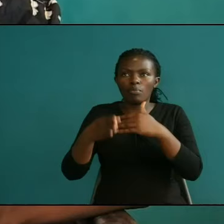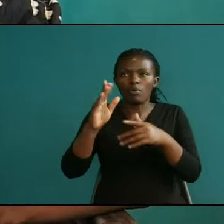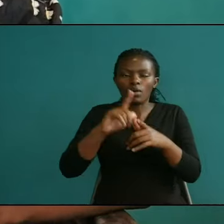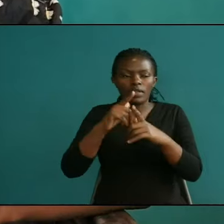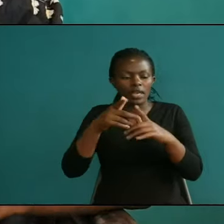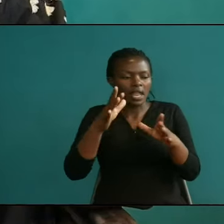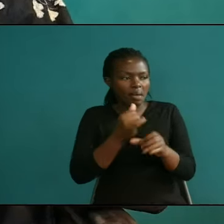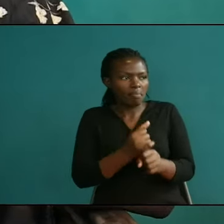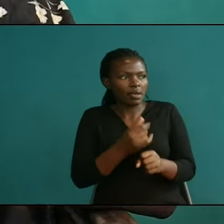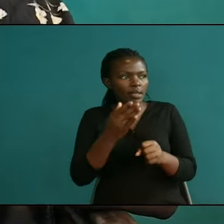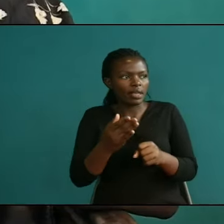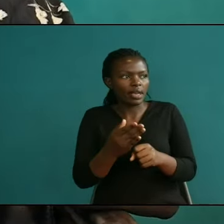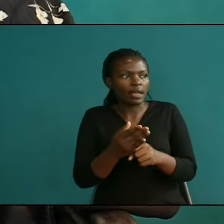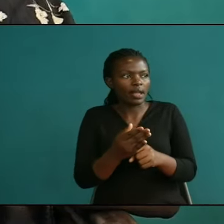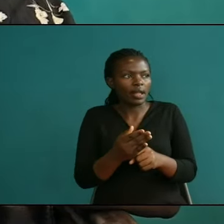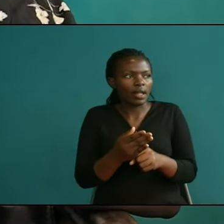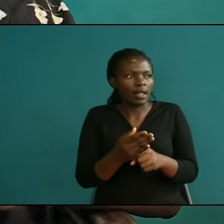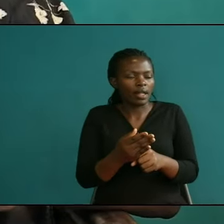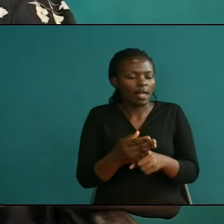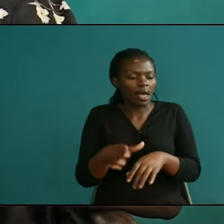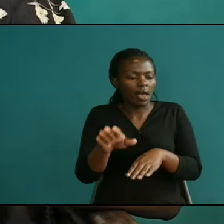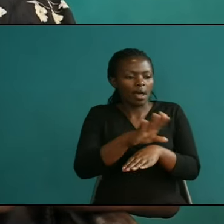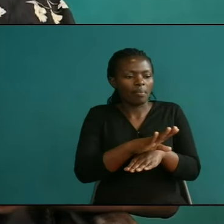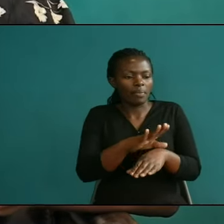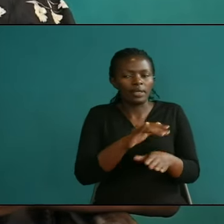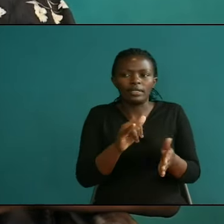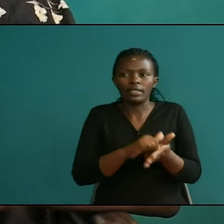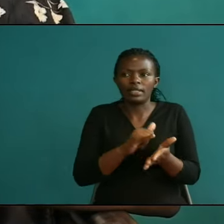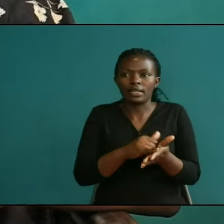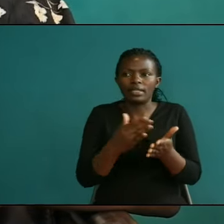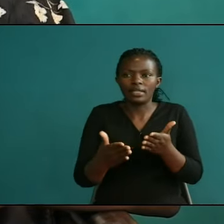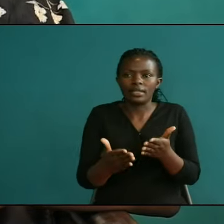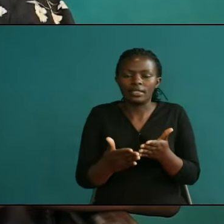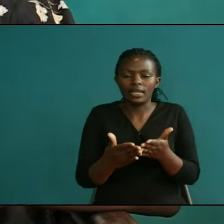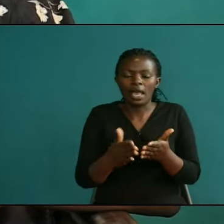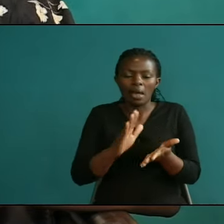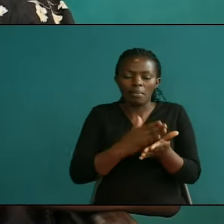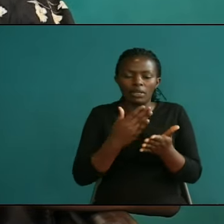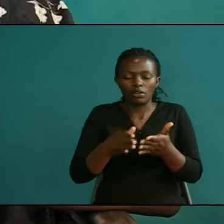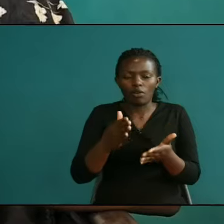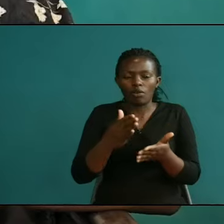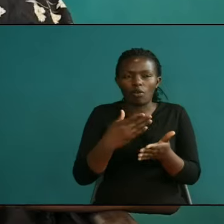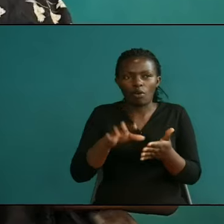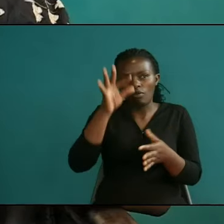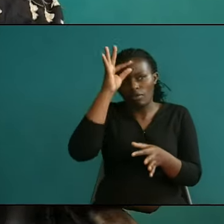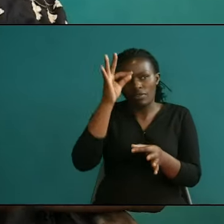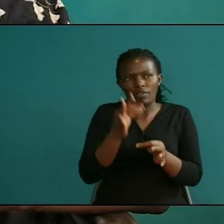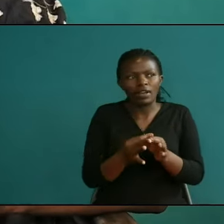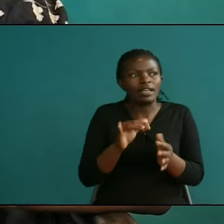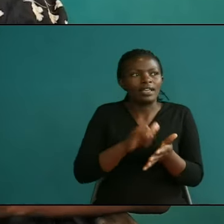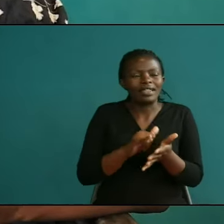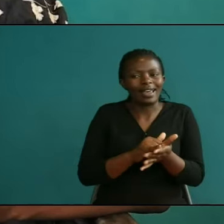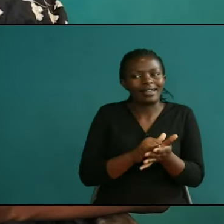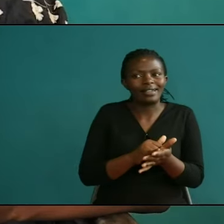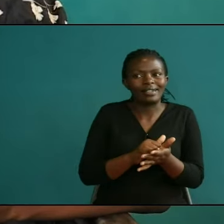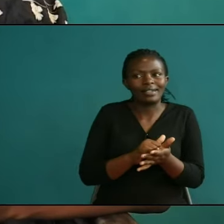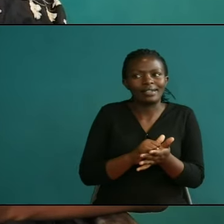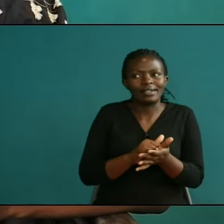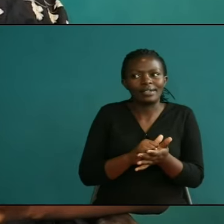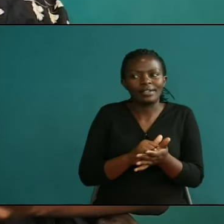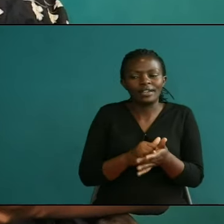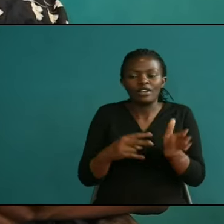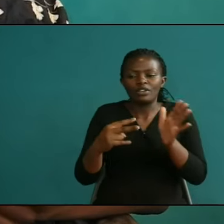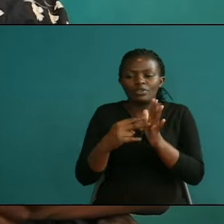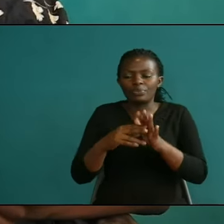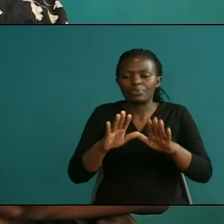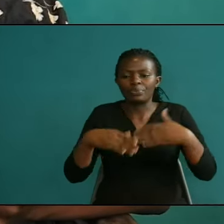So this verse, this part section of filth is really how cruel the people became, mm-hmm.